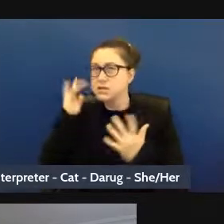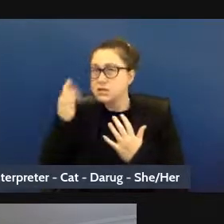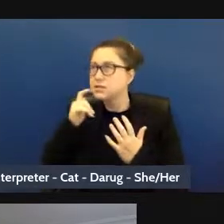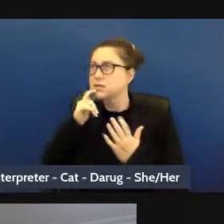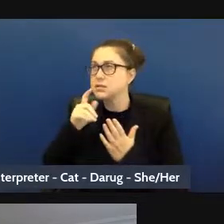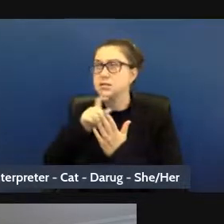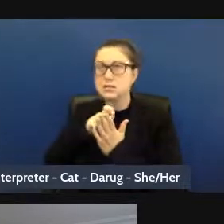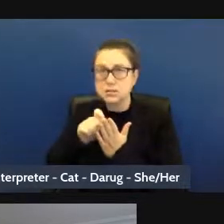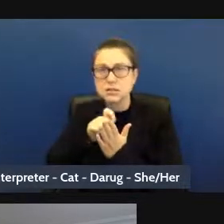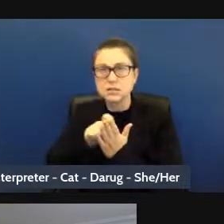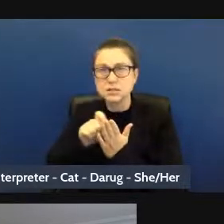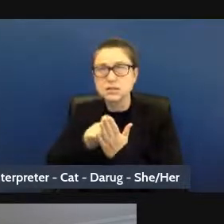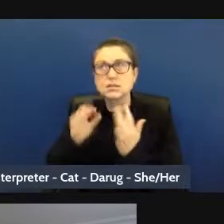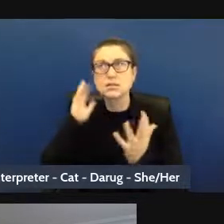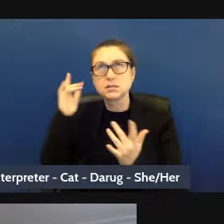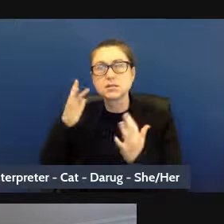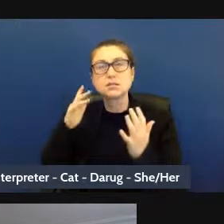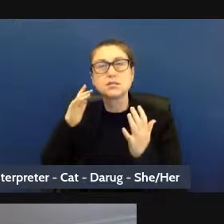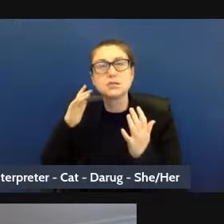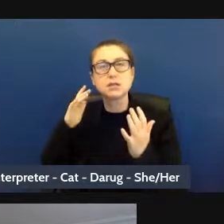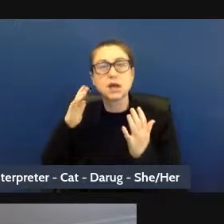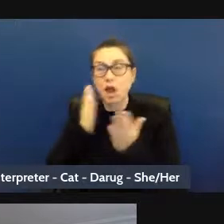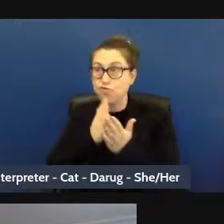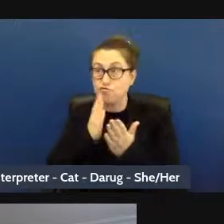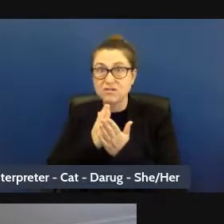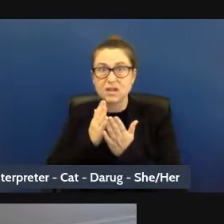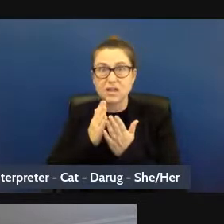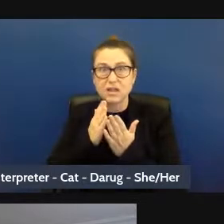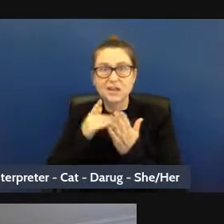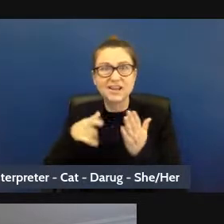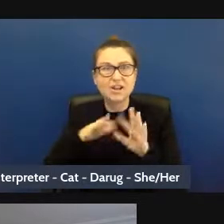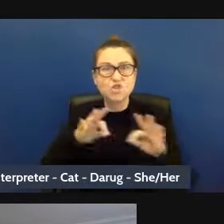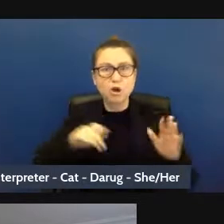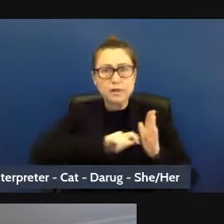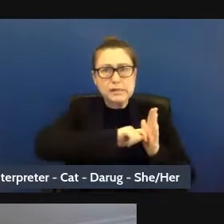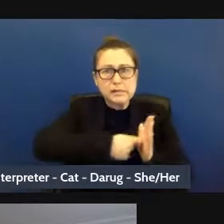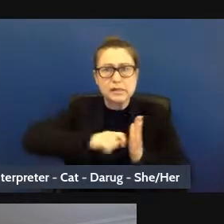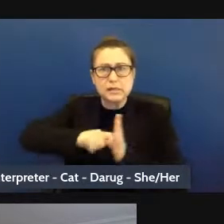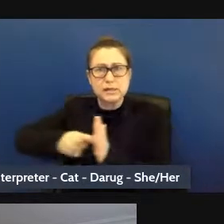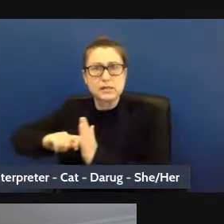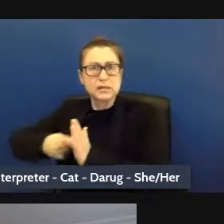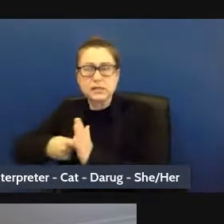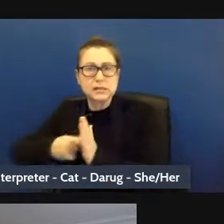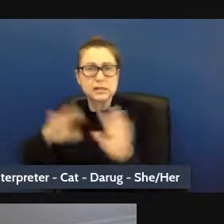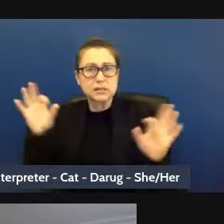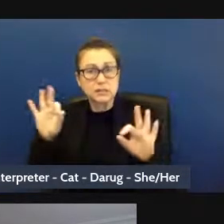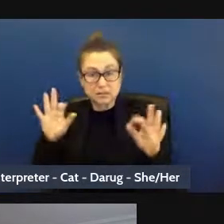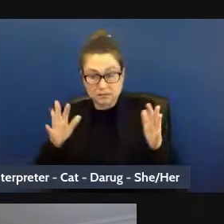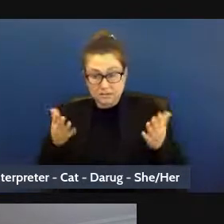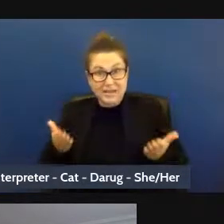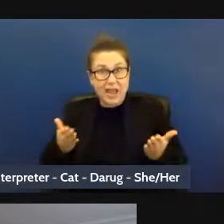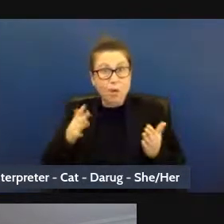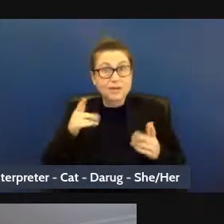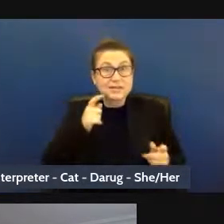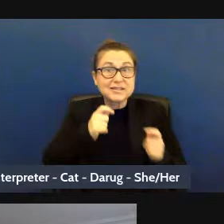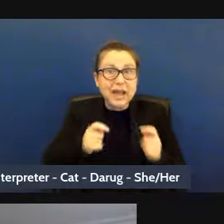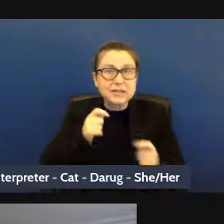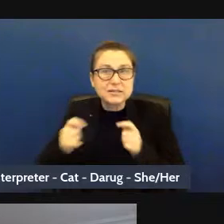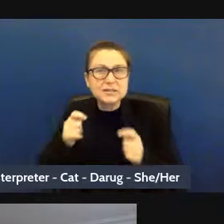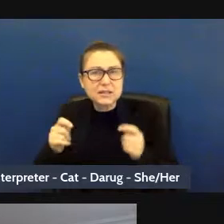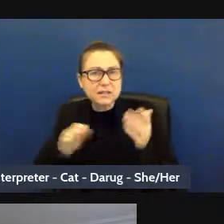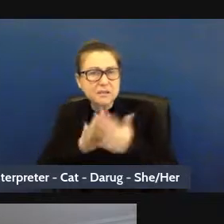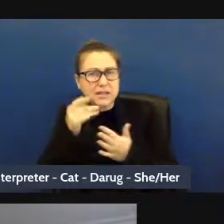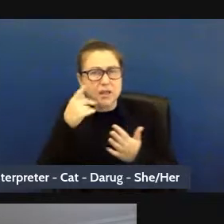like not a set in stone thing. It's in beta mode, right? So this testing process allows you to try out different